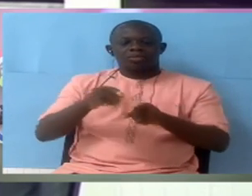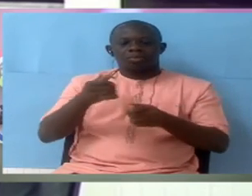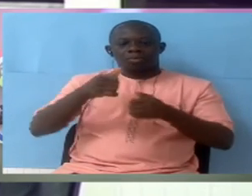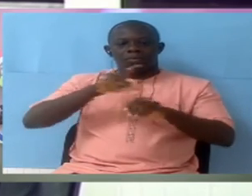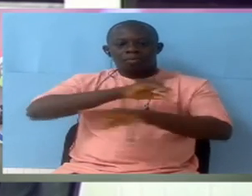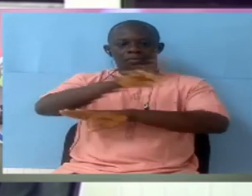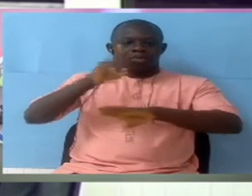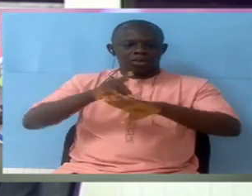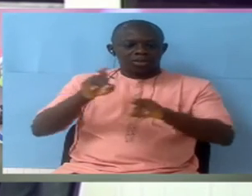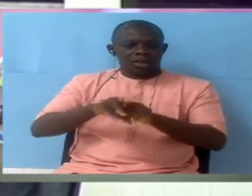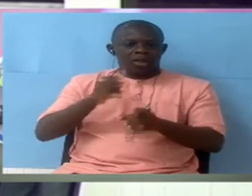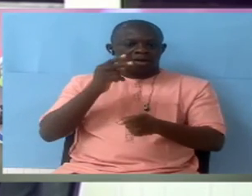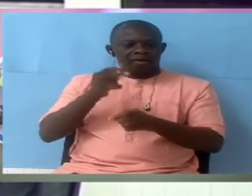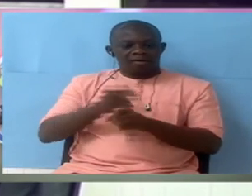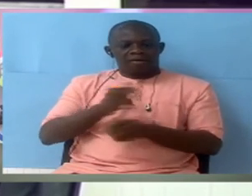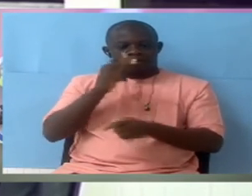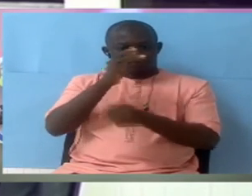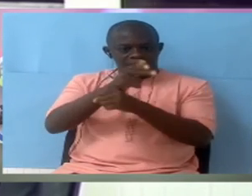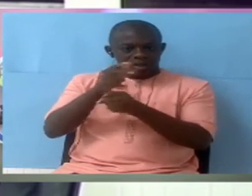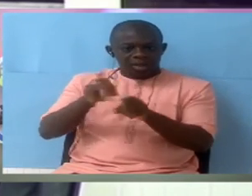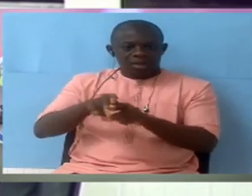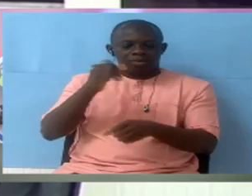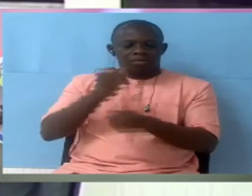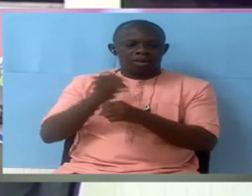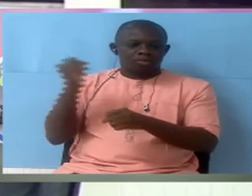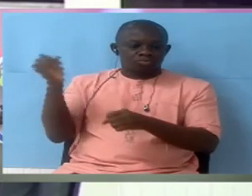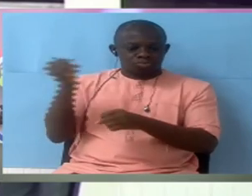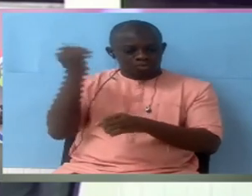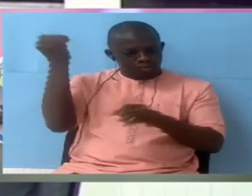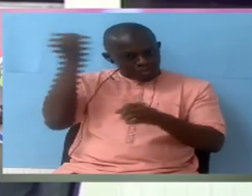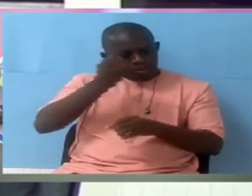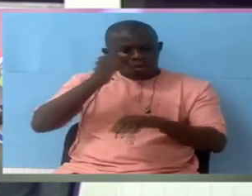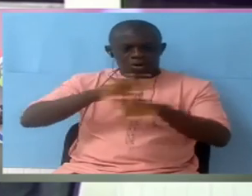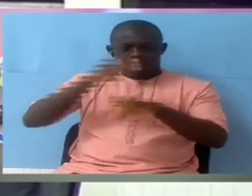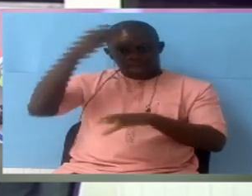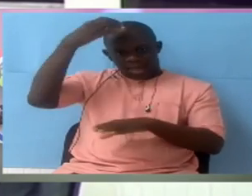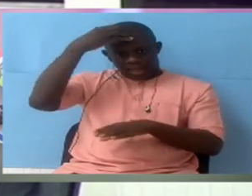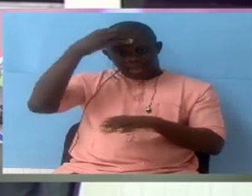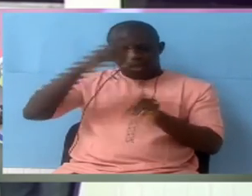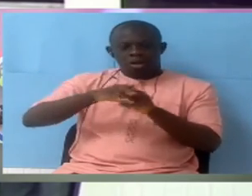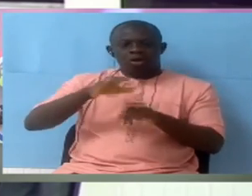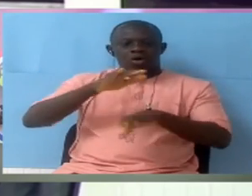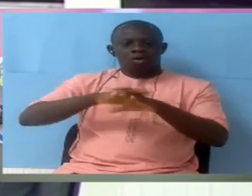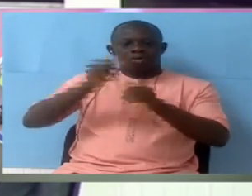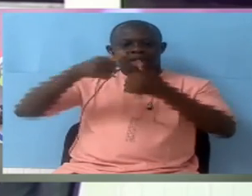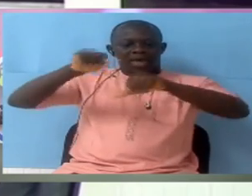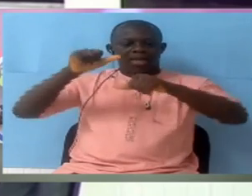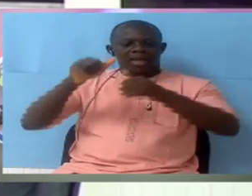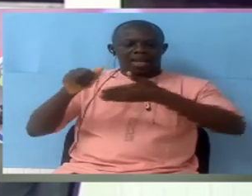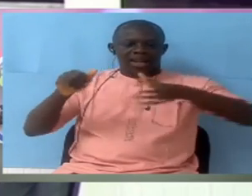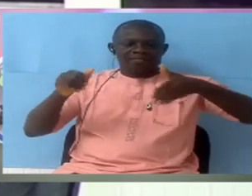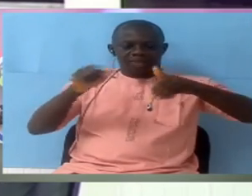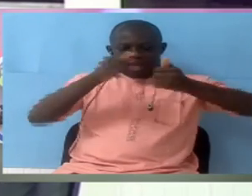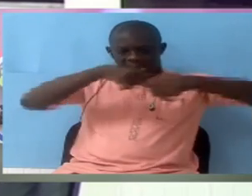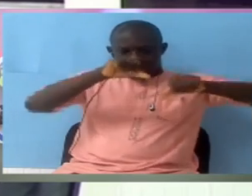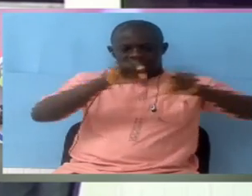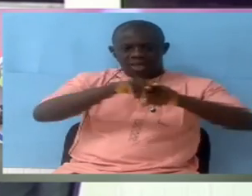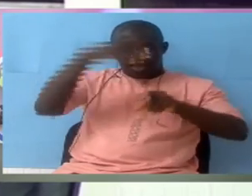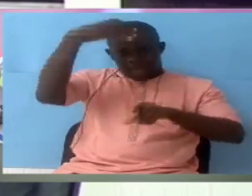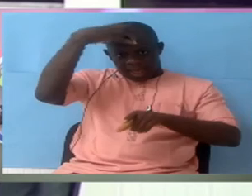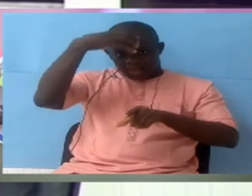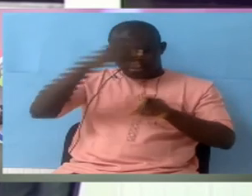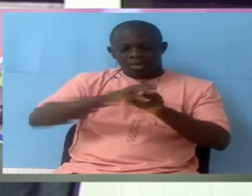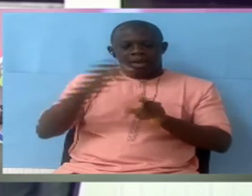modi loxo fetel bi. And bashed my head. Daldi ko dor ci suma bop bi. My left side of my head, the left side of my head. Ci suma